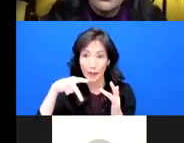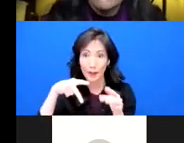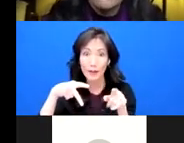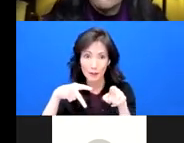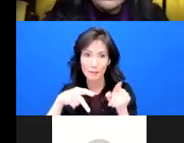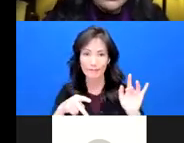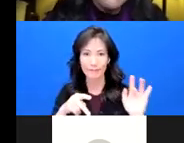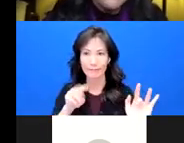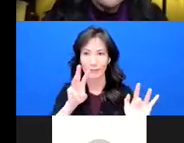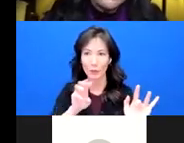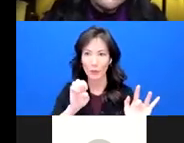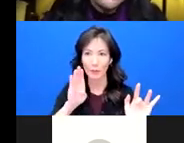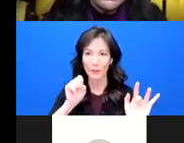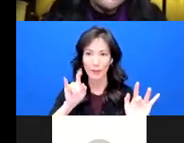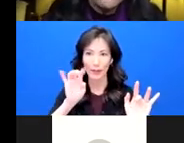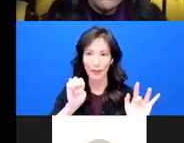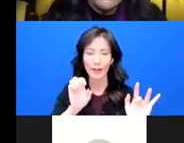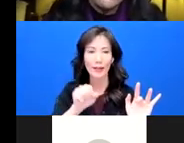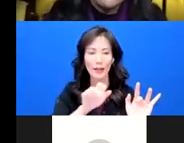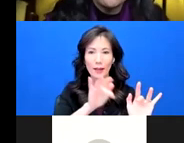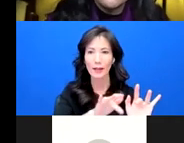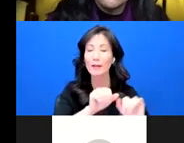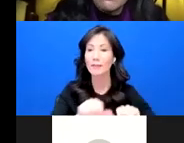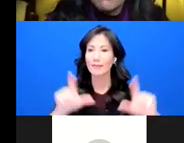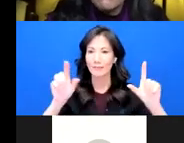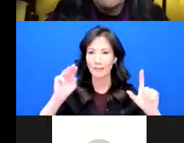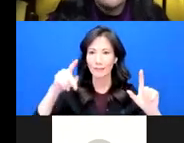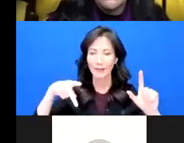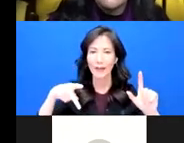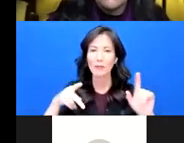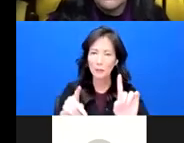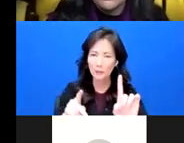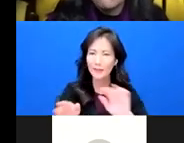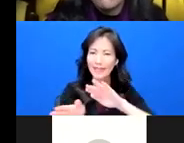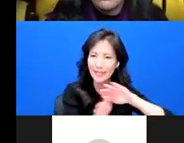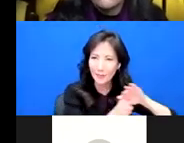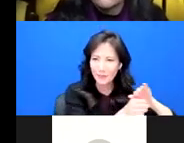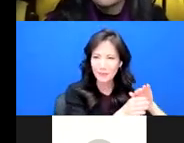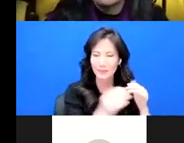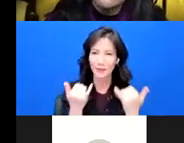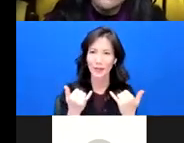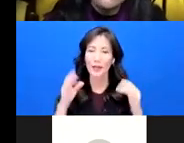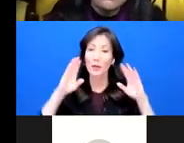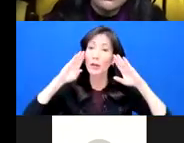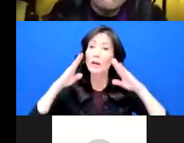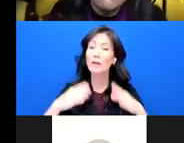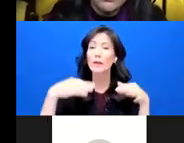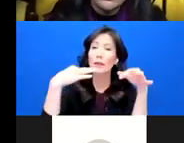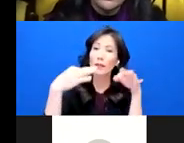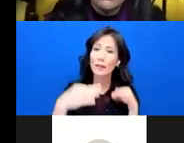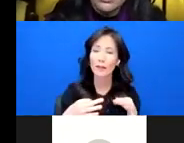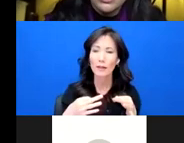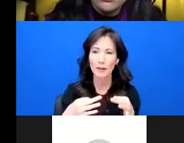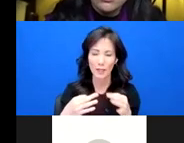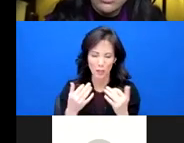website. But right now we're going to transition into going through the draft maps. And so we start by just familiarizing ourselves with what